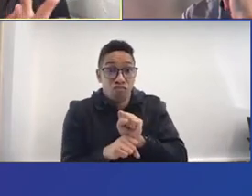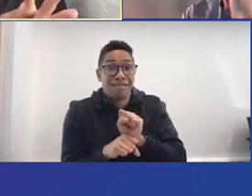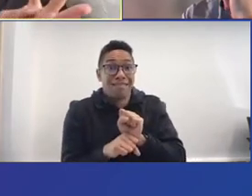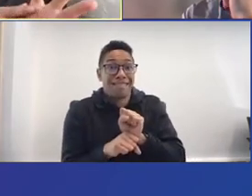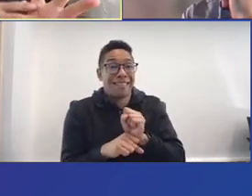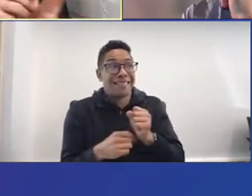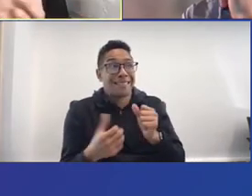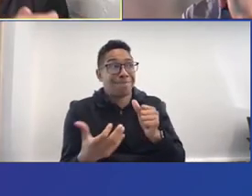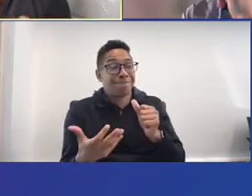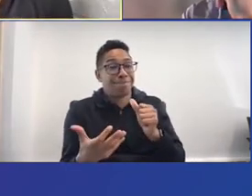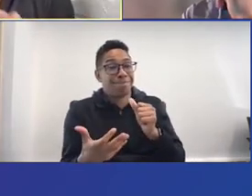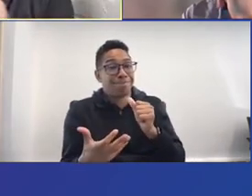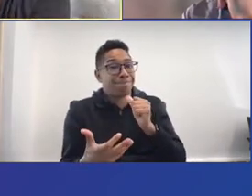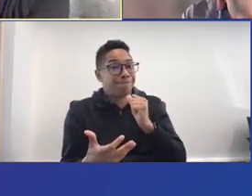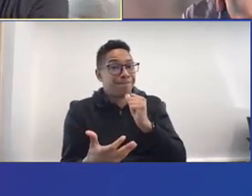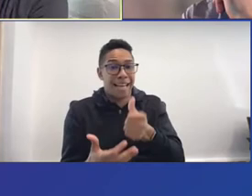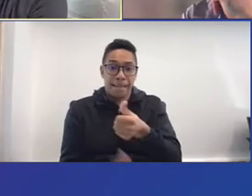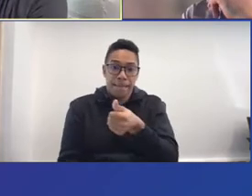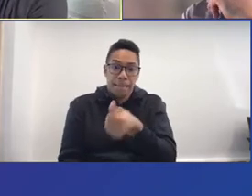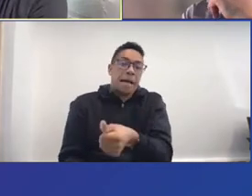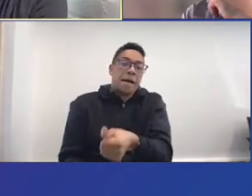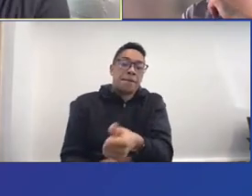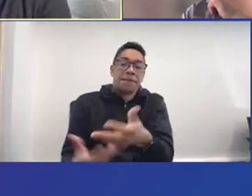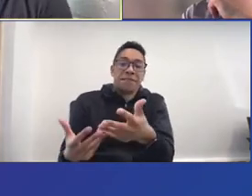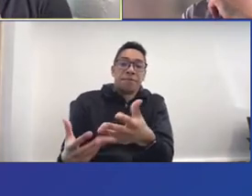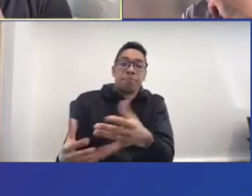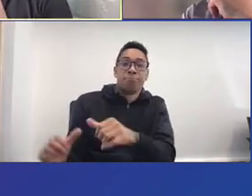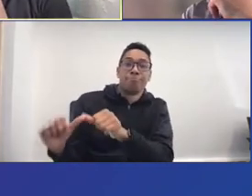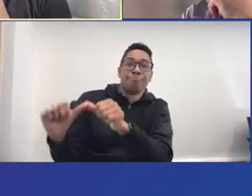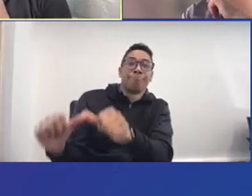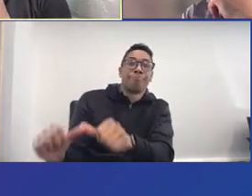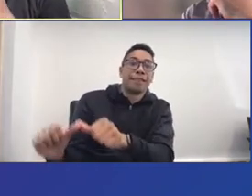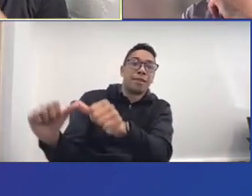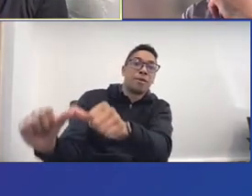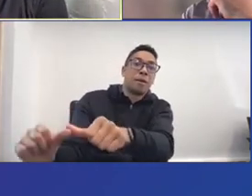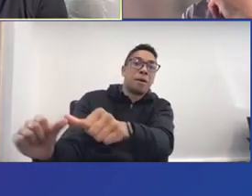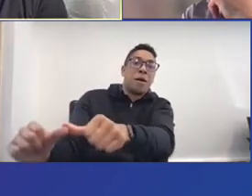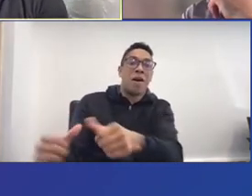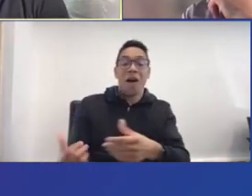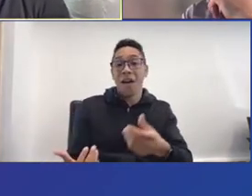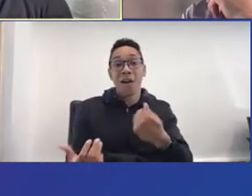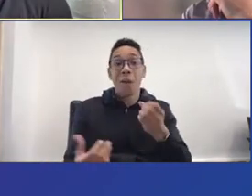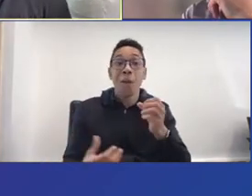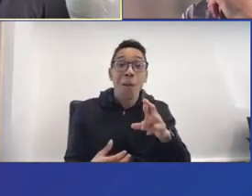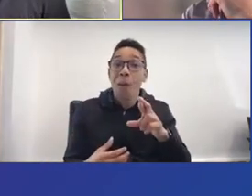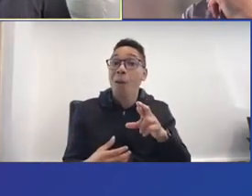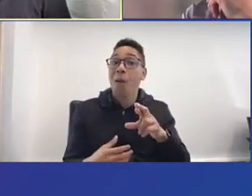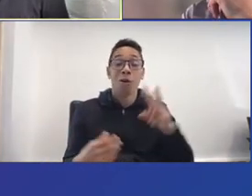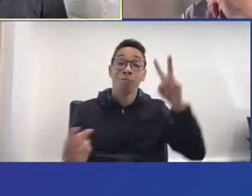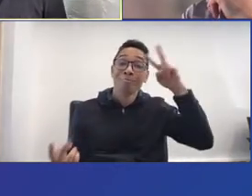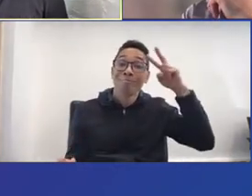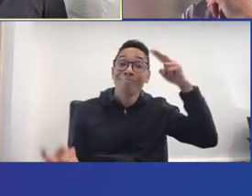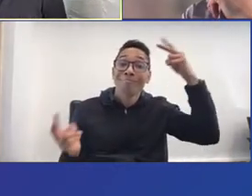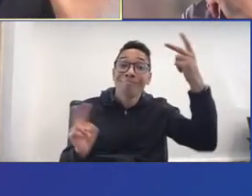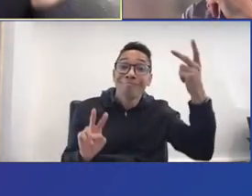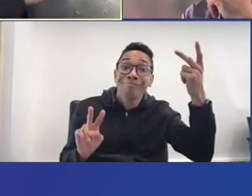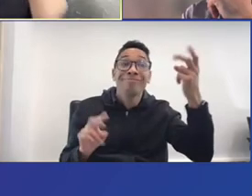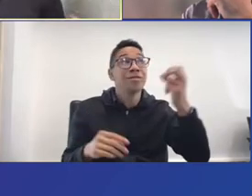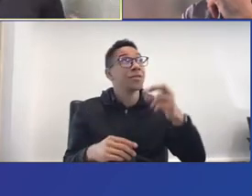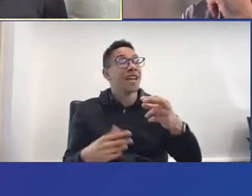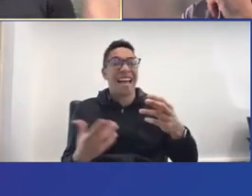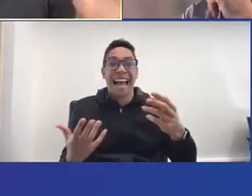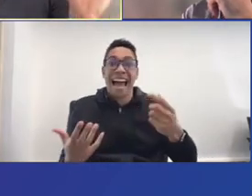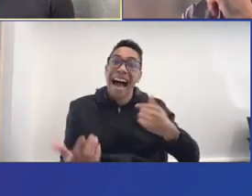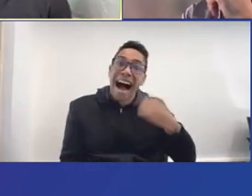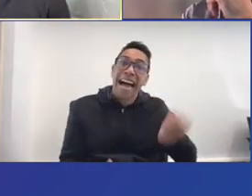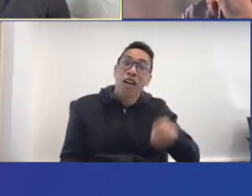are not in themselves continuing harm or misinterpretation or misvalue. I